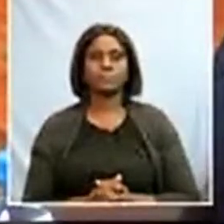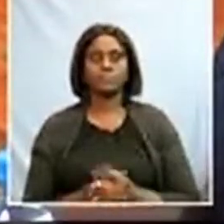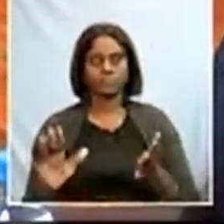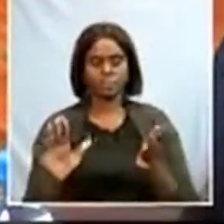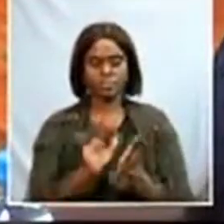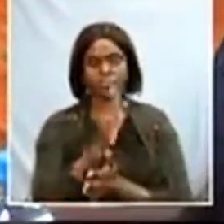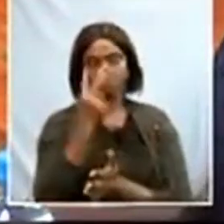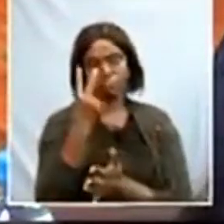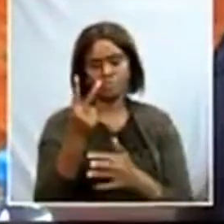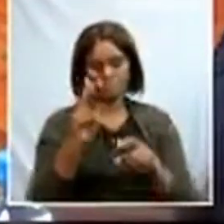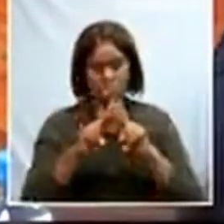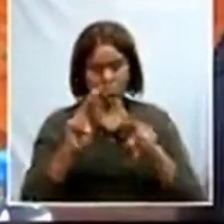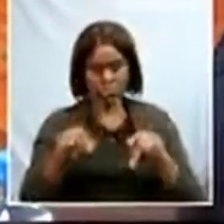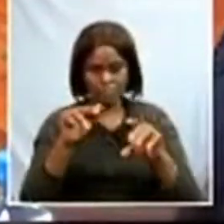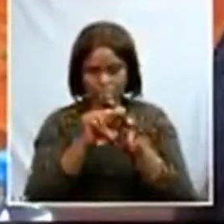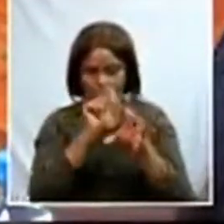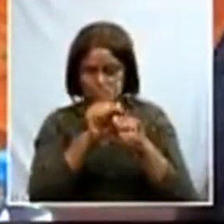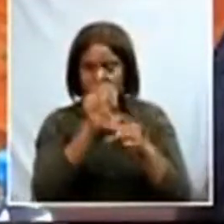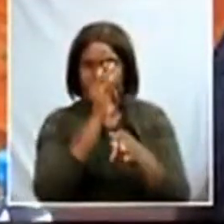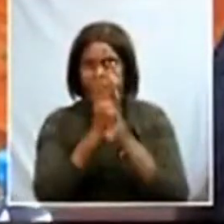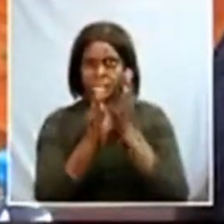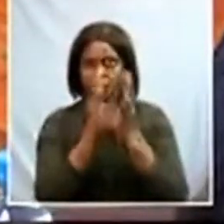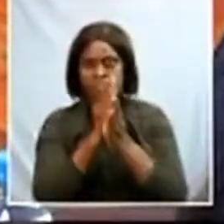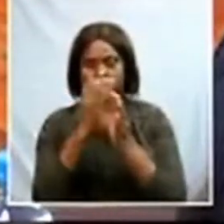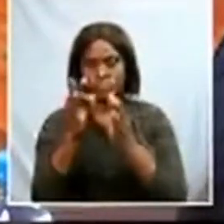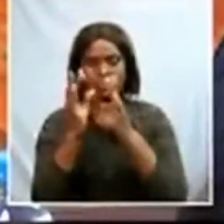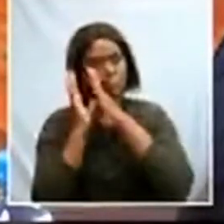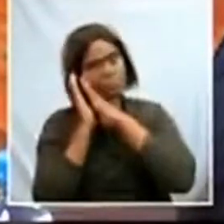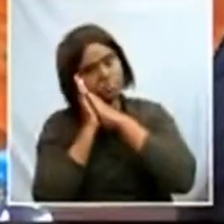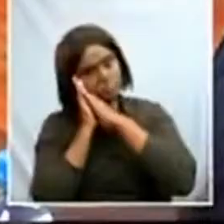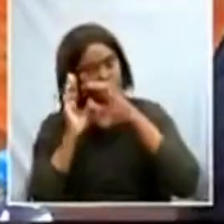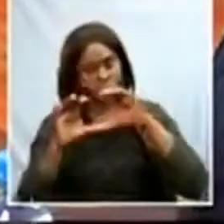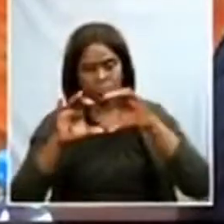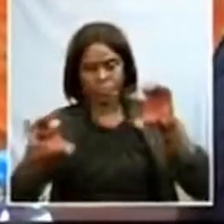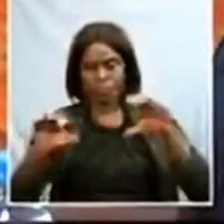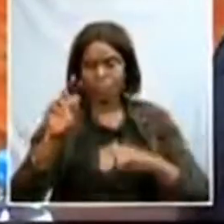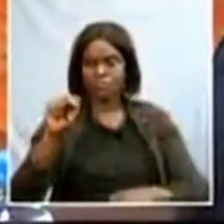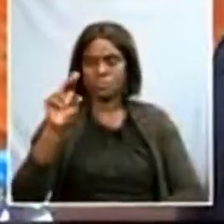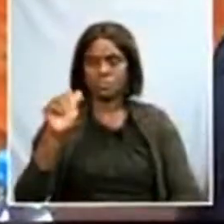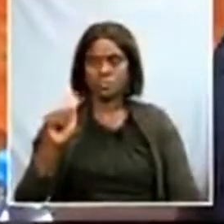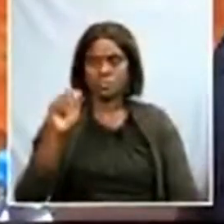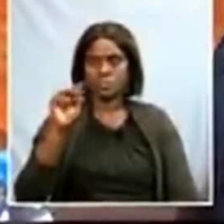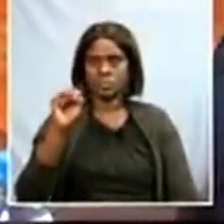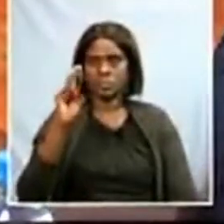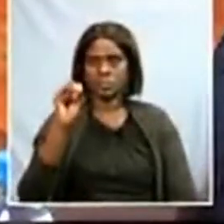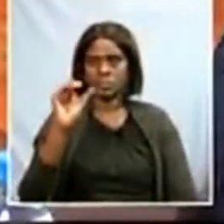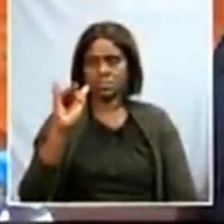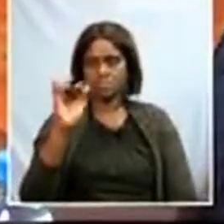Page 2, Chair, on the construction of dormitory block at Nambaye Secondary School.